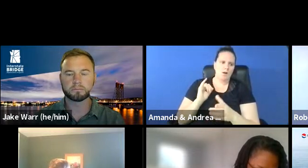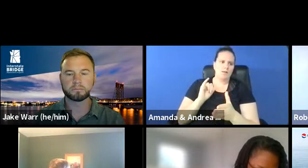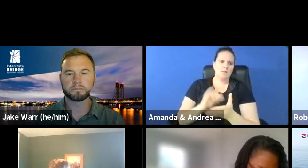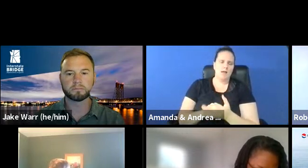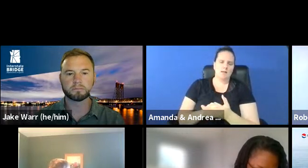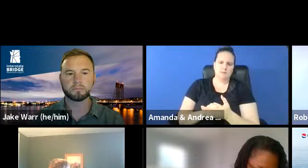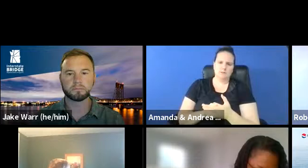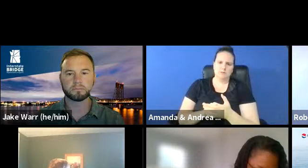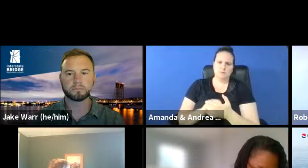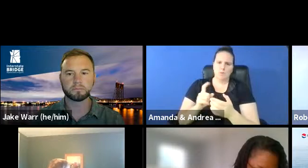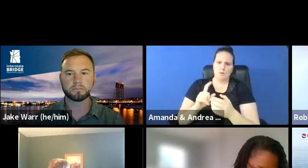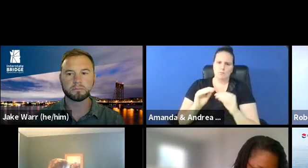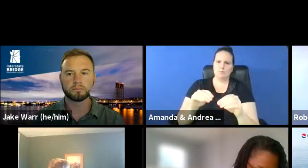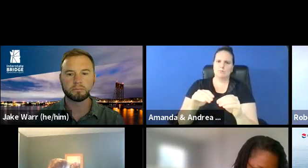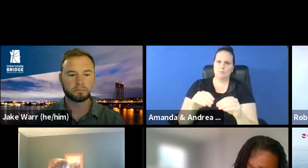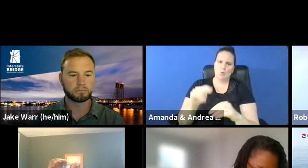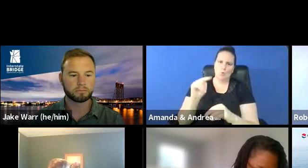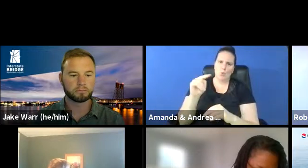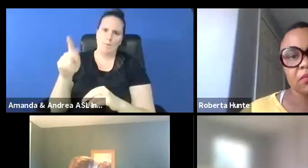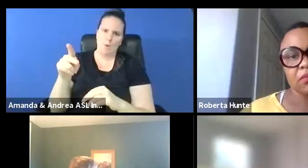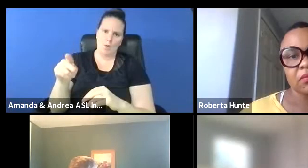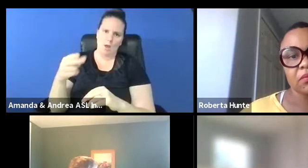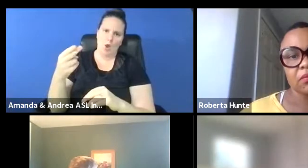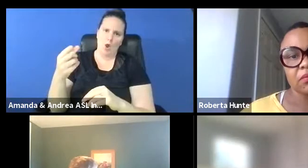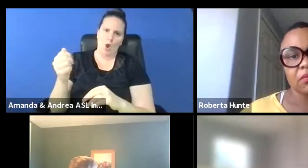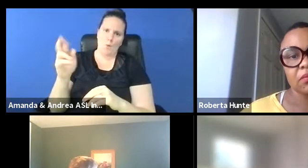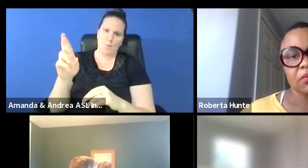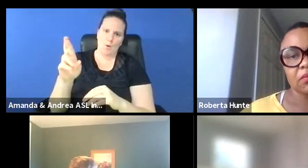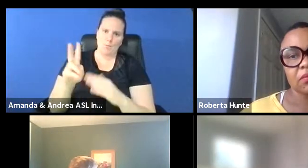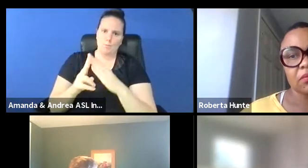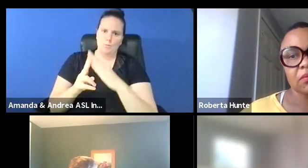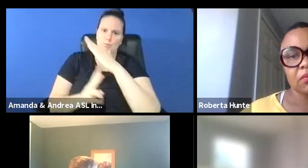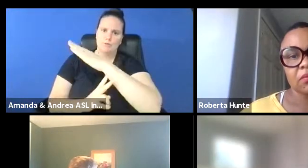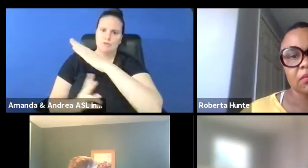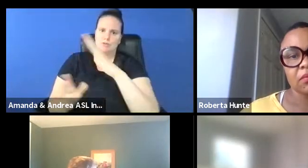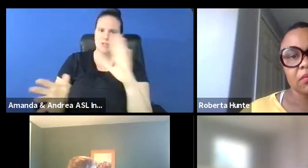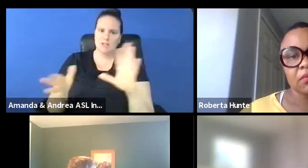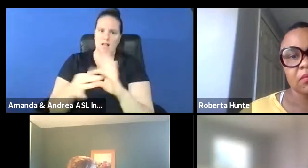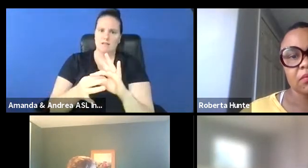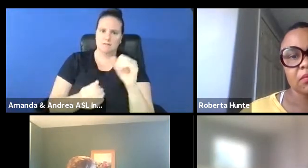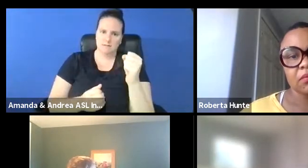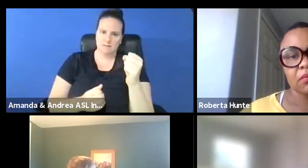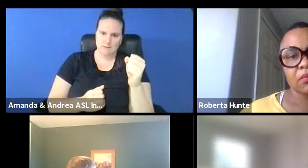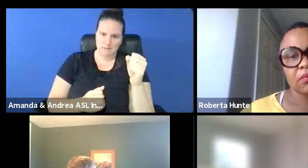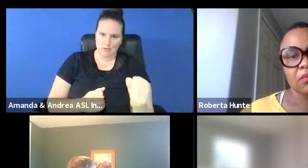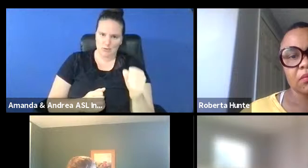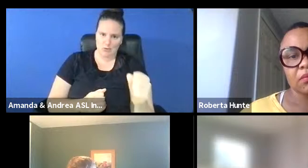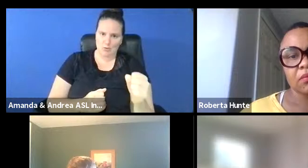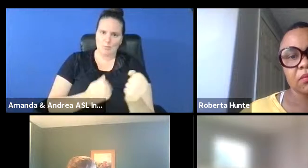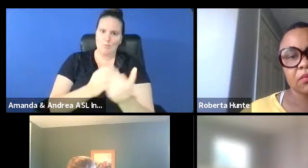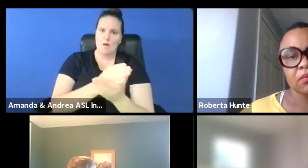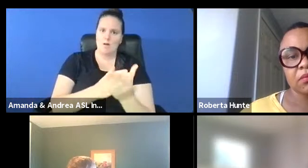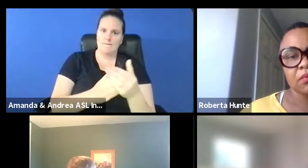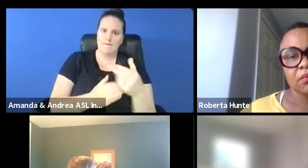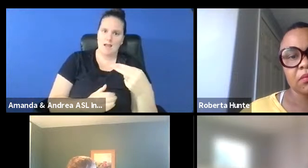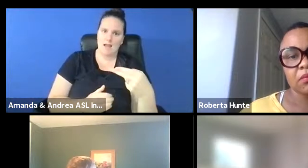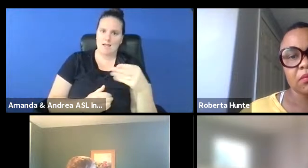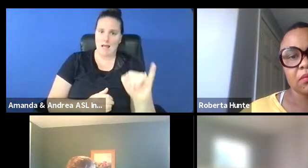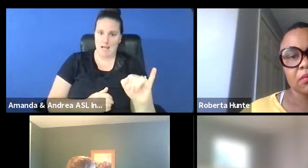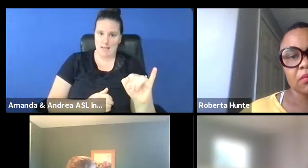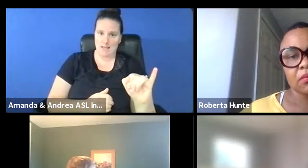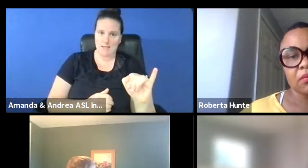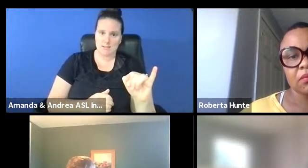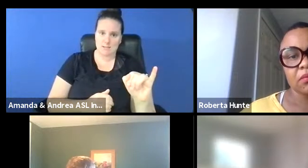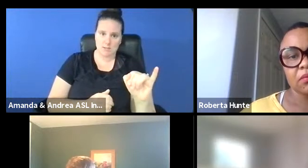the North Portland Harbor Bridge that connects the southern portion of Hayden Island